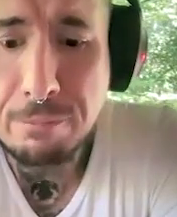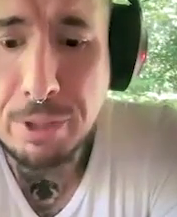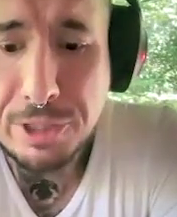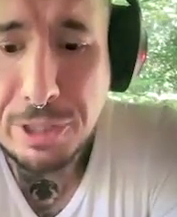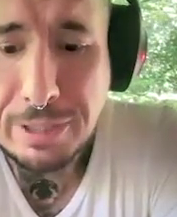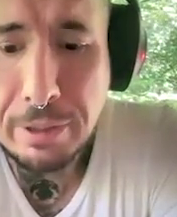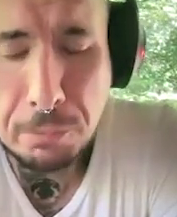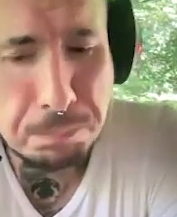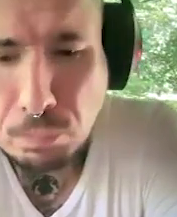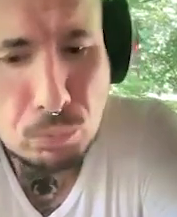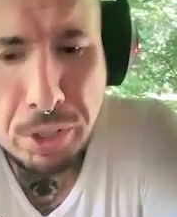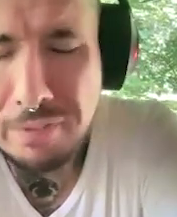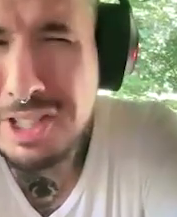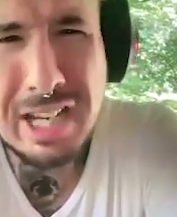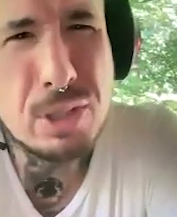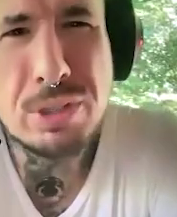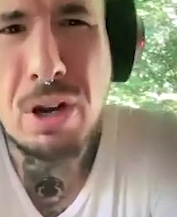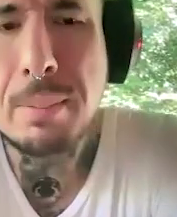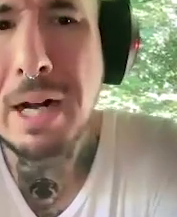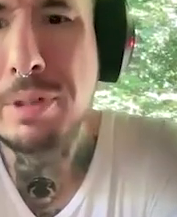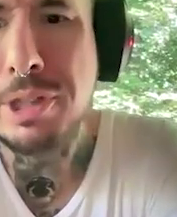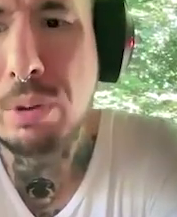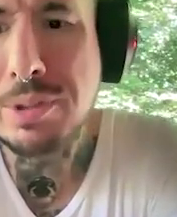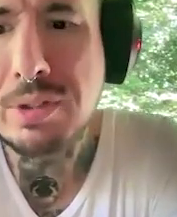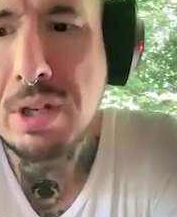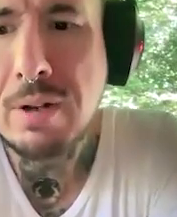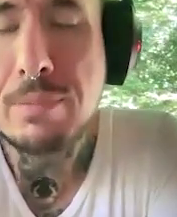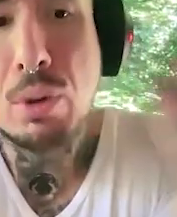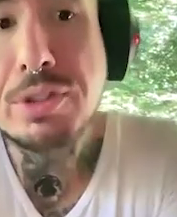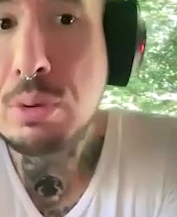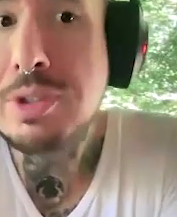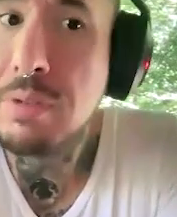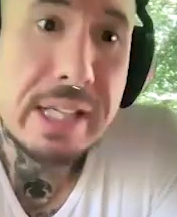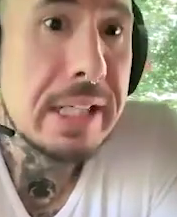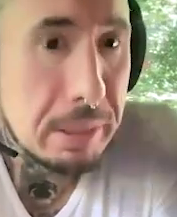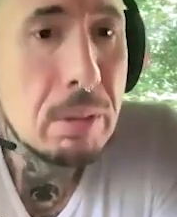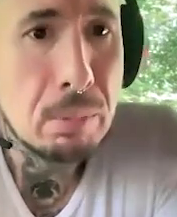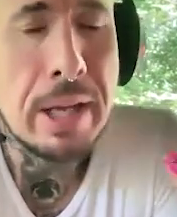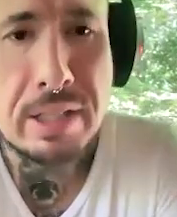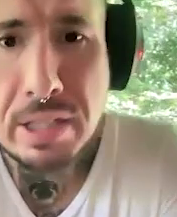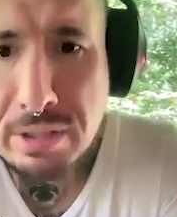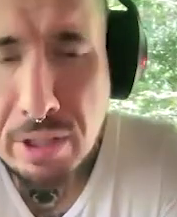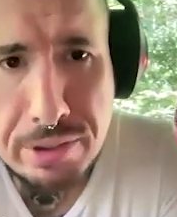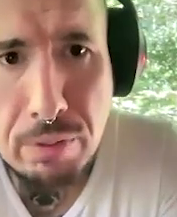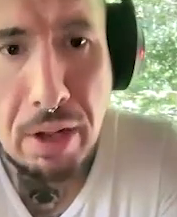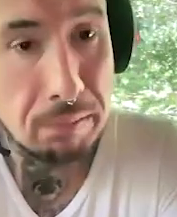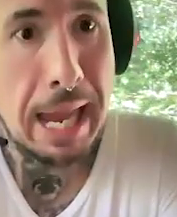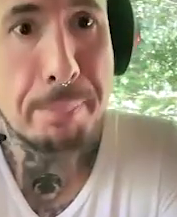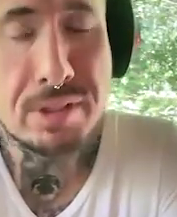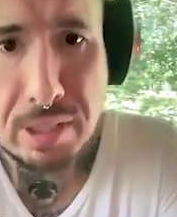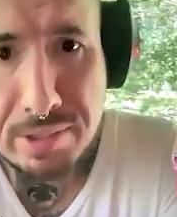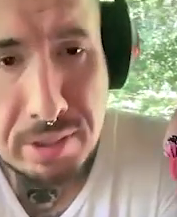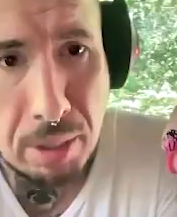gang, which, we oftentimes don't talk about, but those do serve a need, right? It does serve